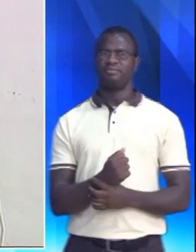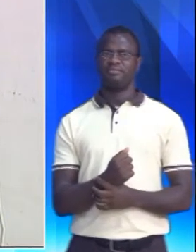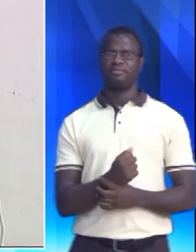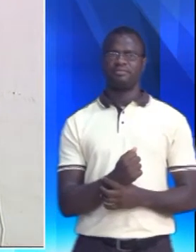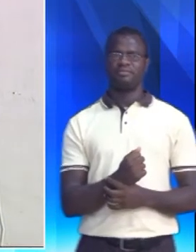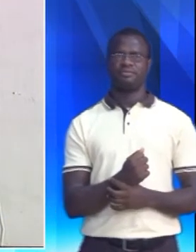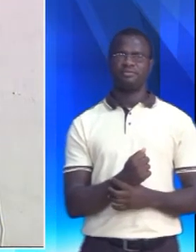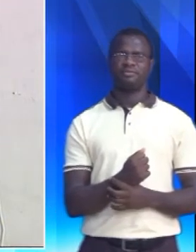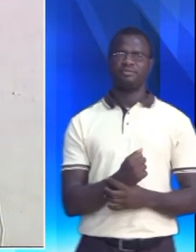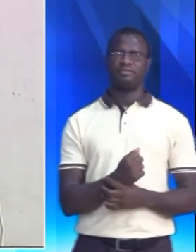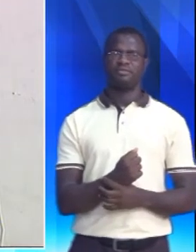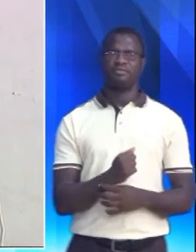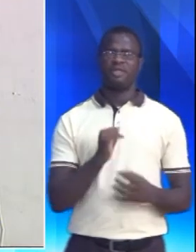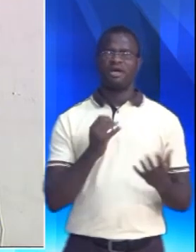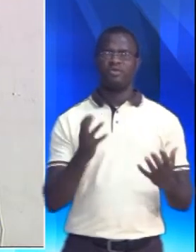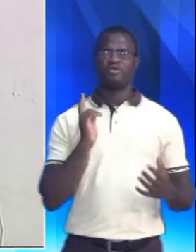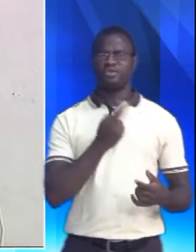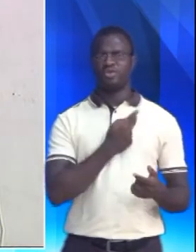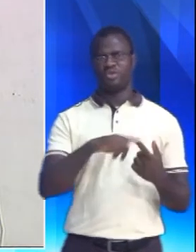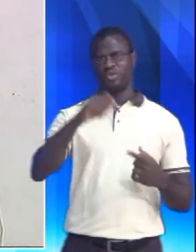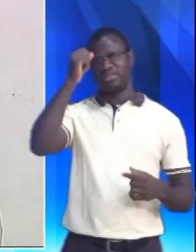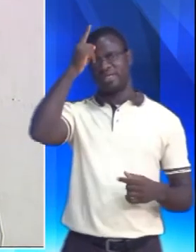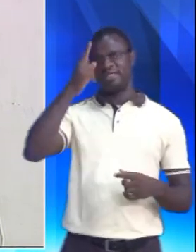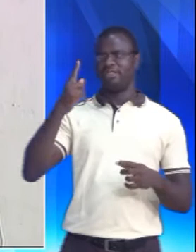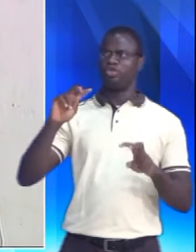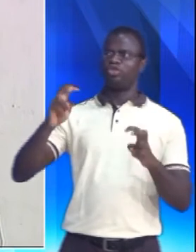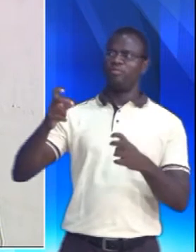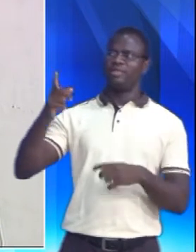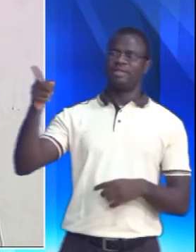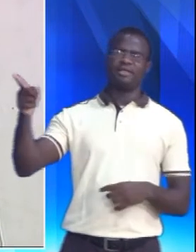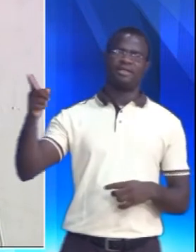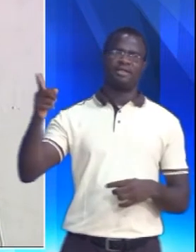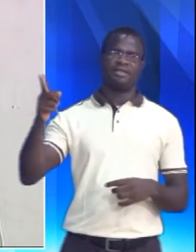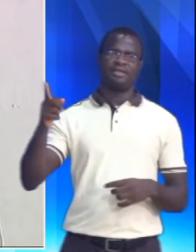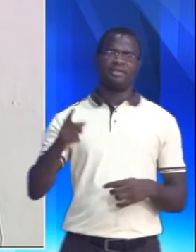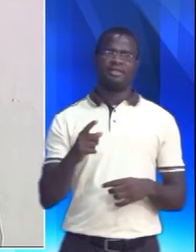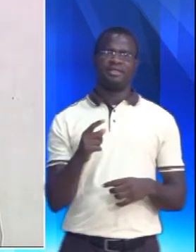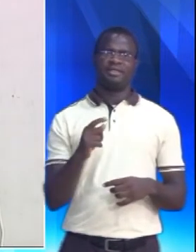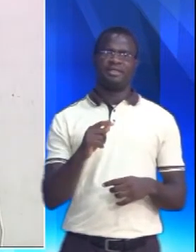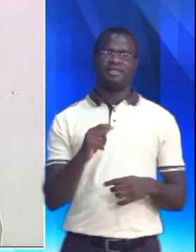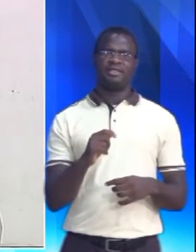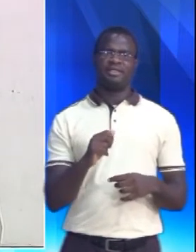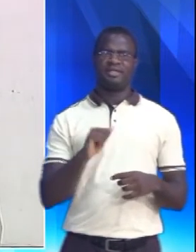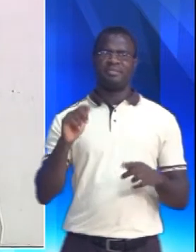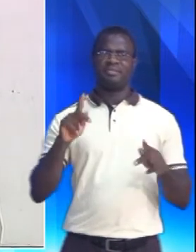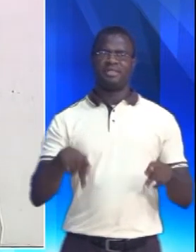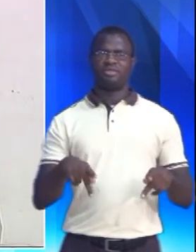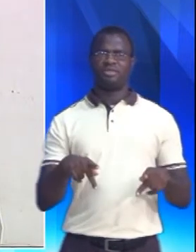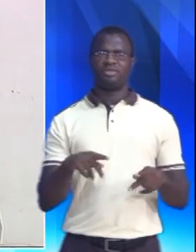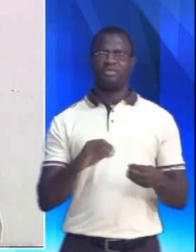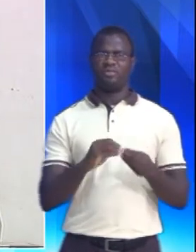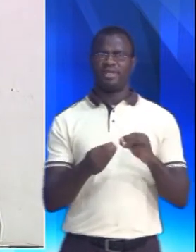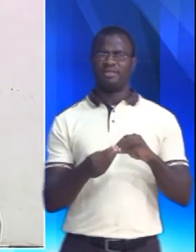tools I want us to understand. In indices, we say a particular number used to multiply